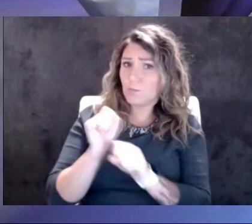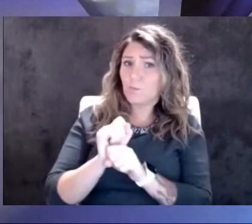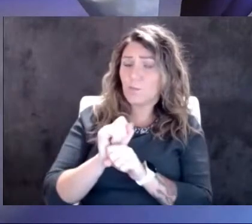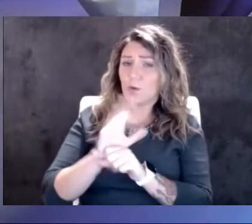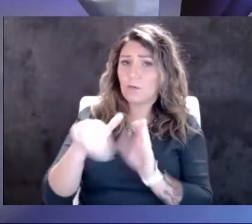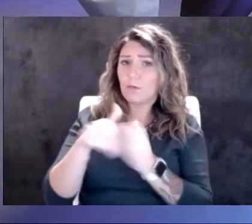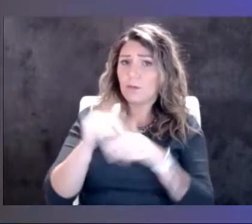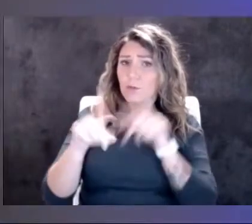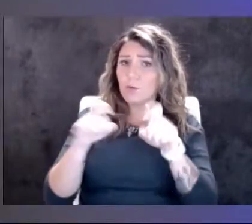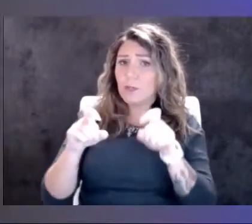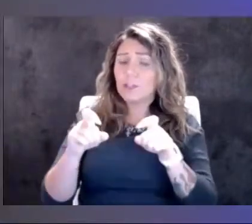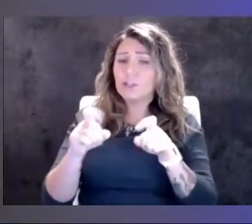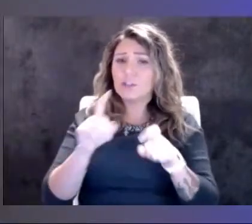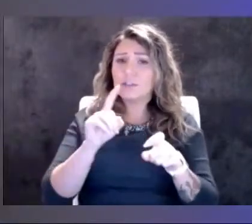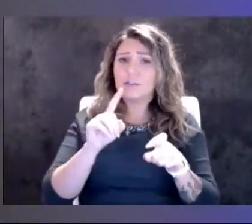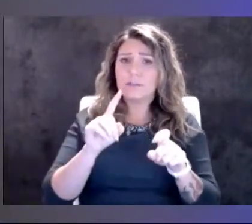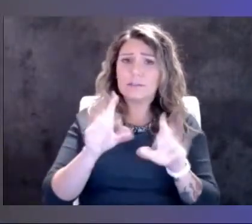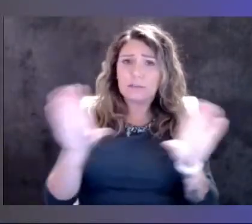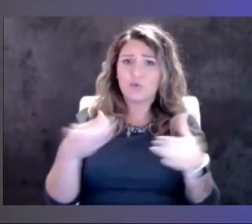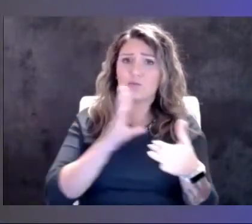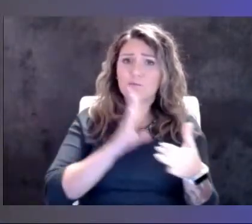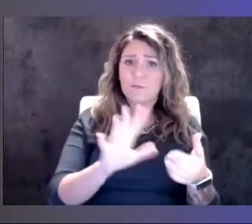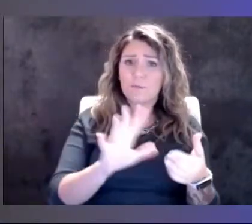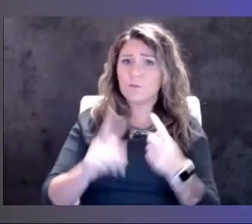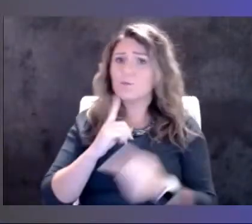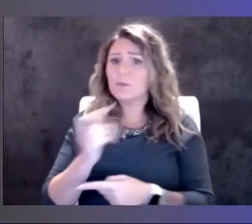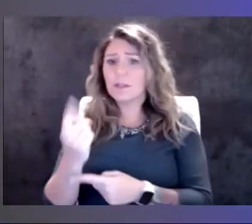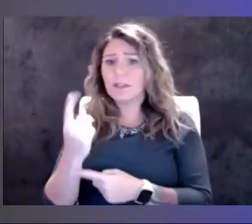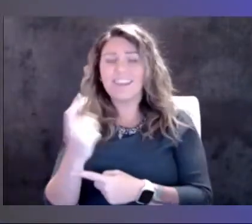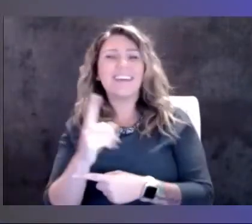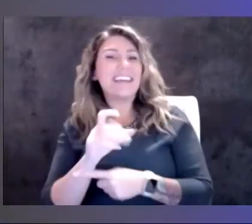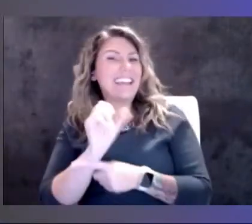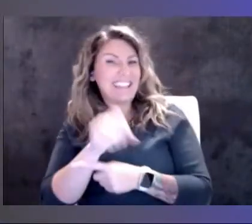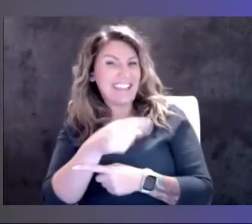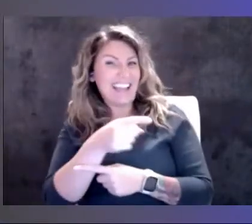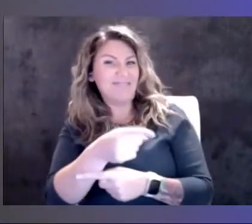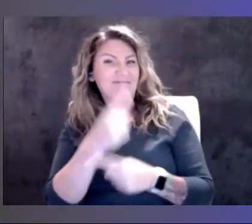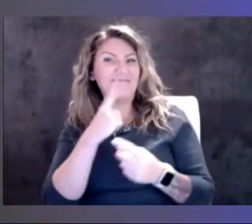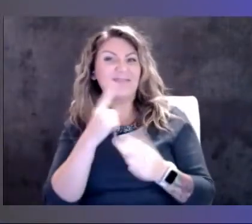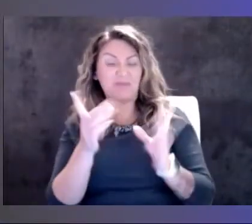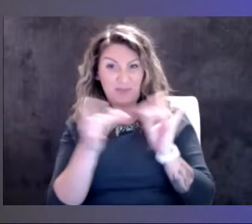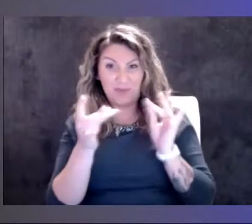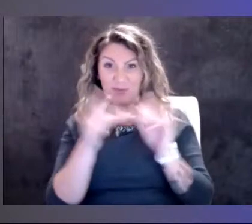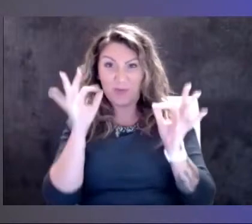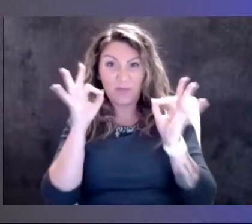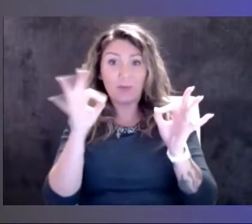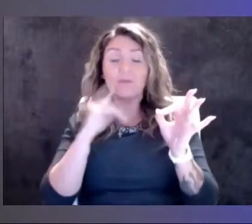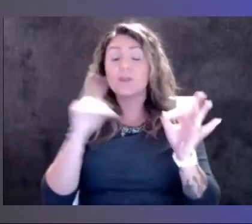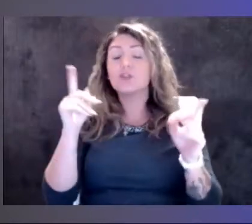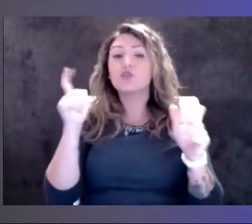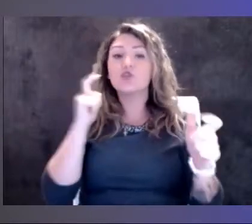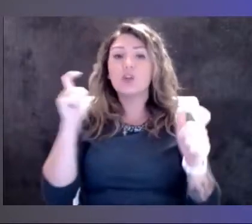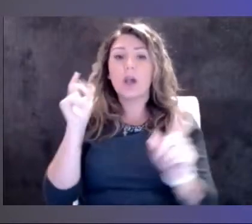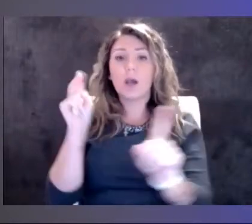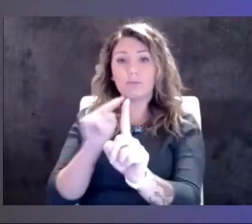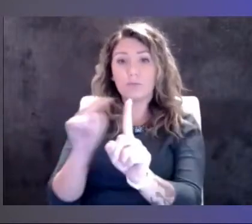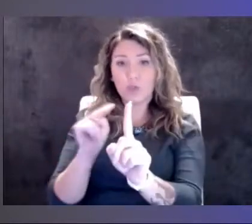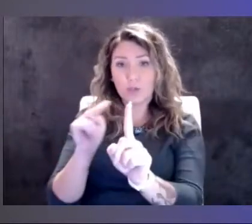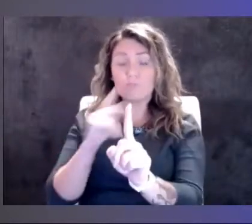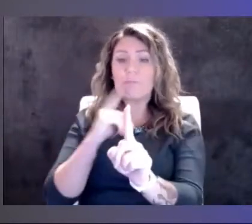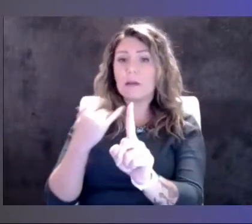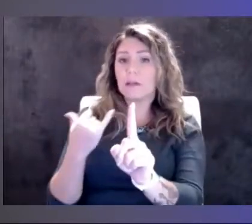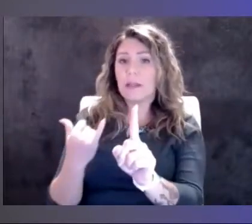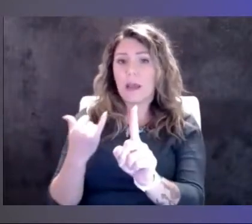11. Yeah, Dr. Jones bridged it for me perfectly. From a larger perspective, now that